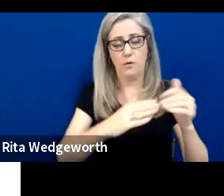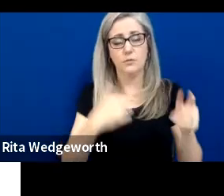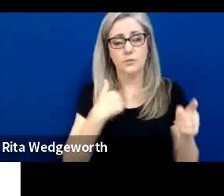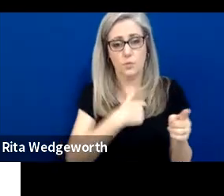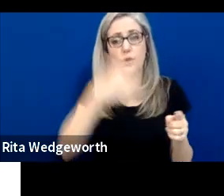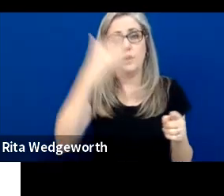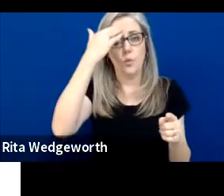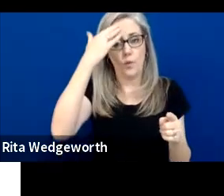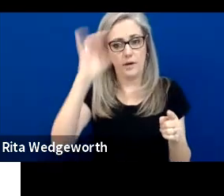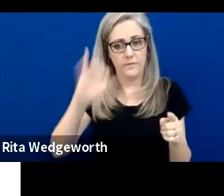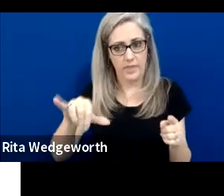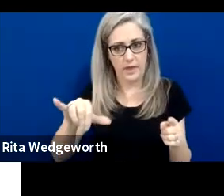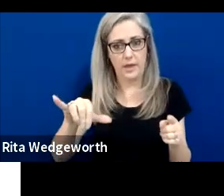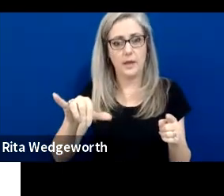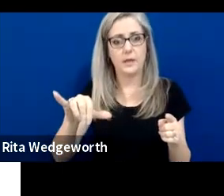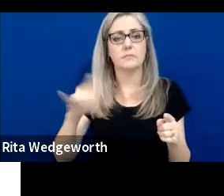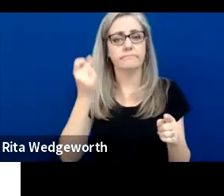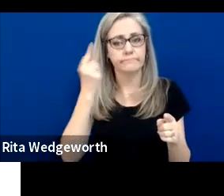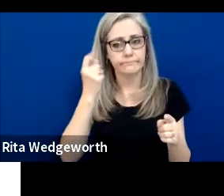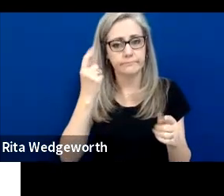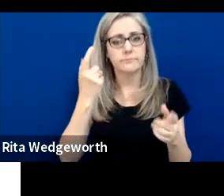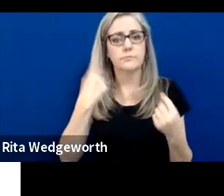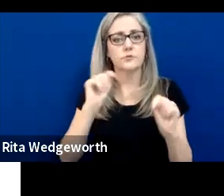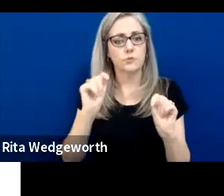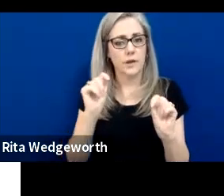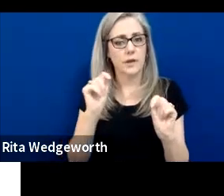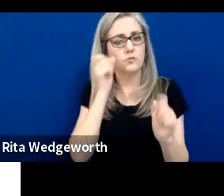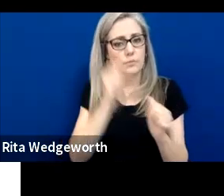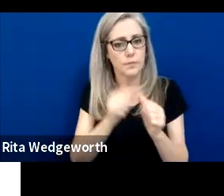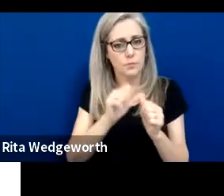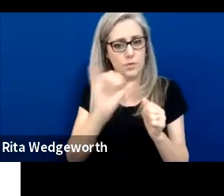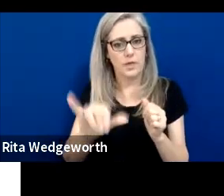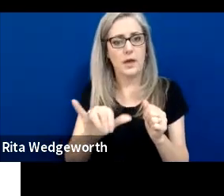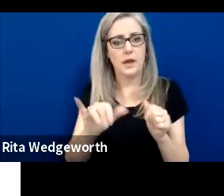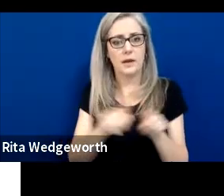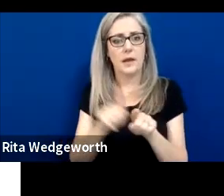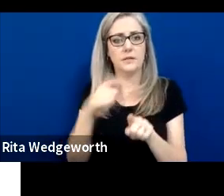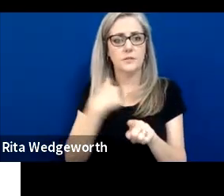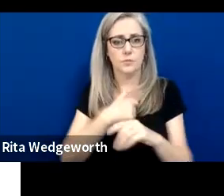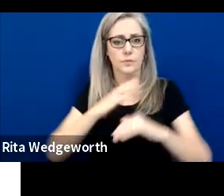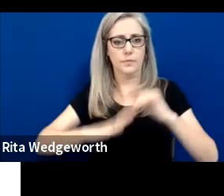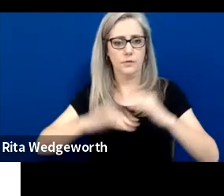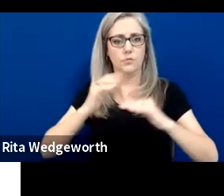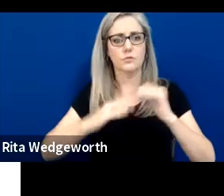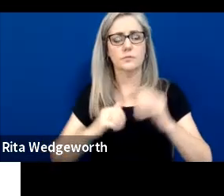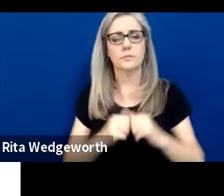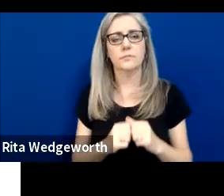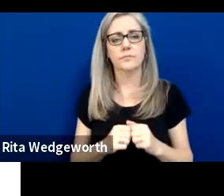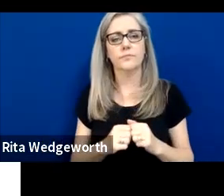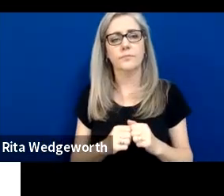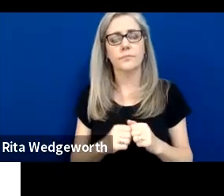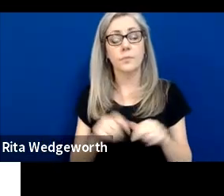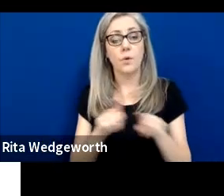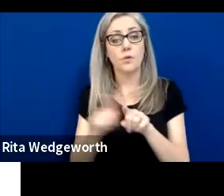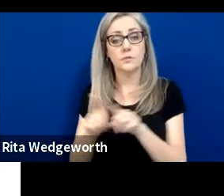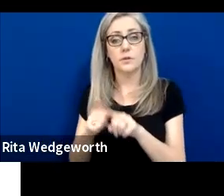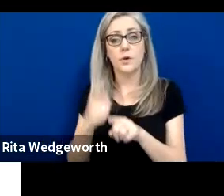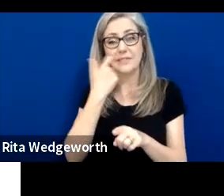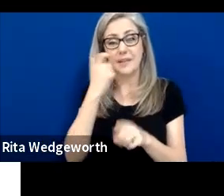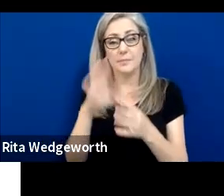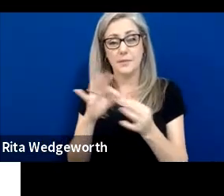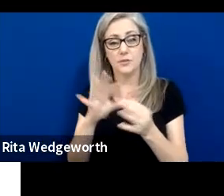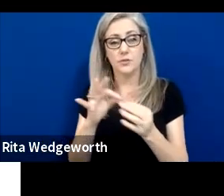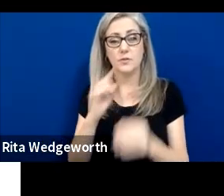that and tried to be cognizant of that as we design. As I mentioned earlier, there are just a